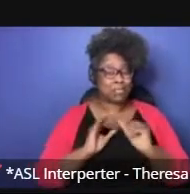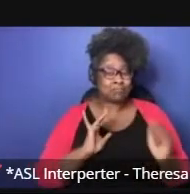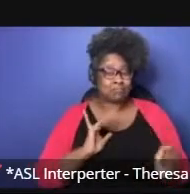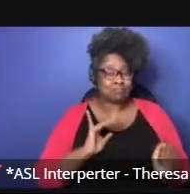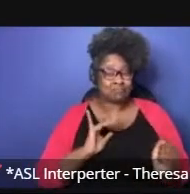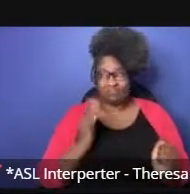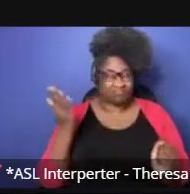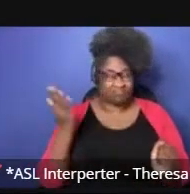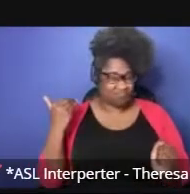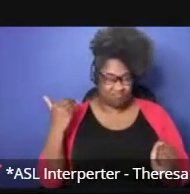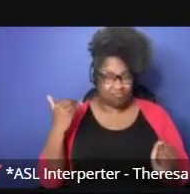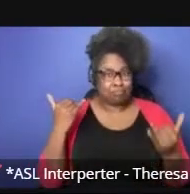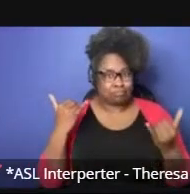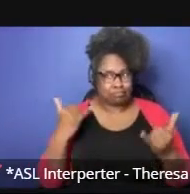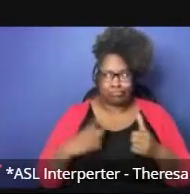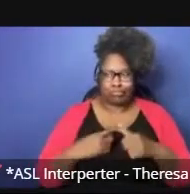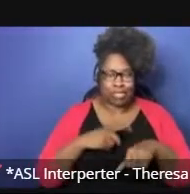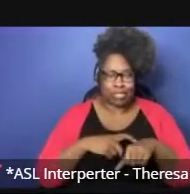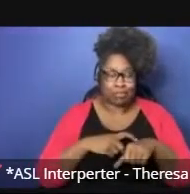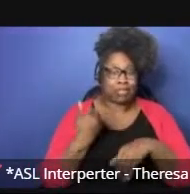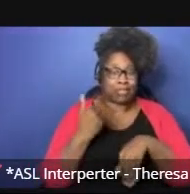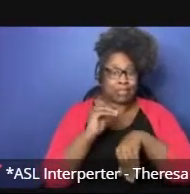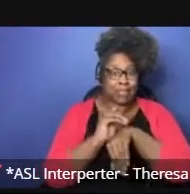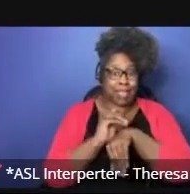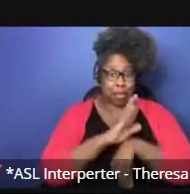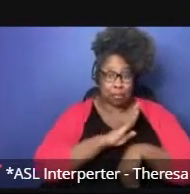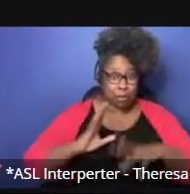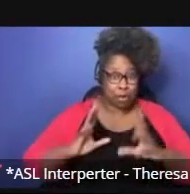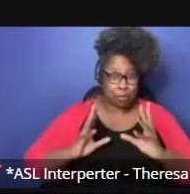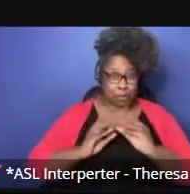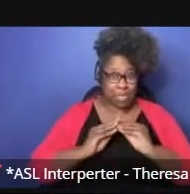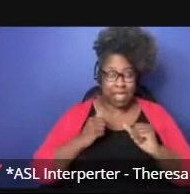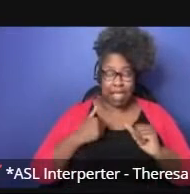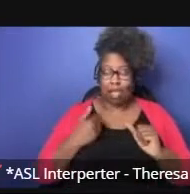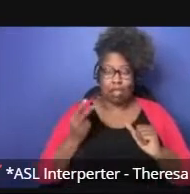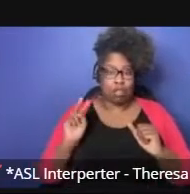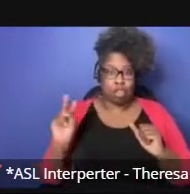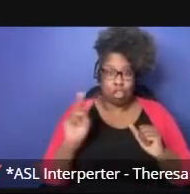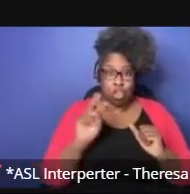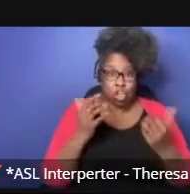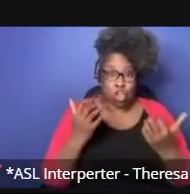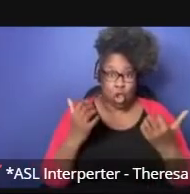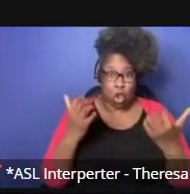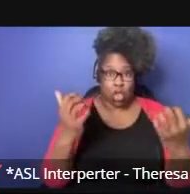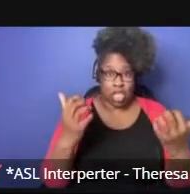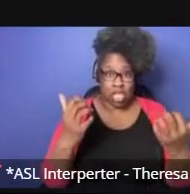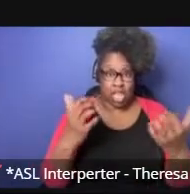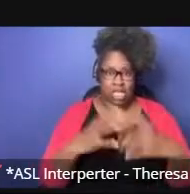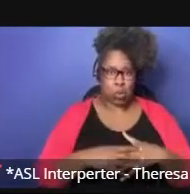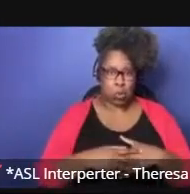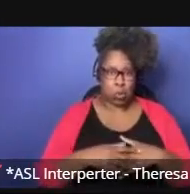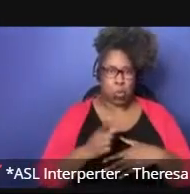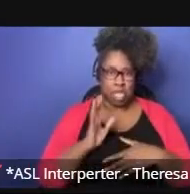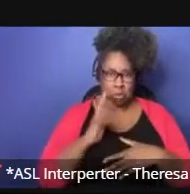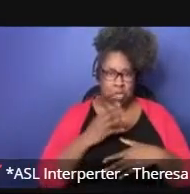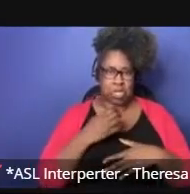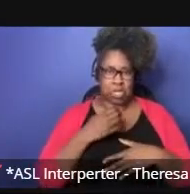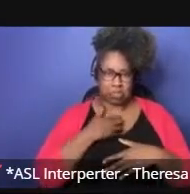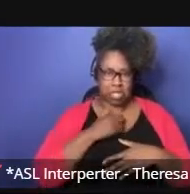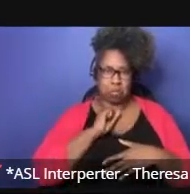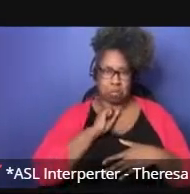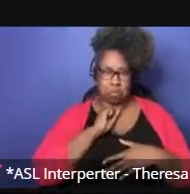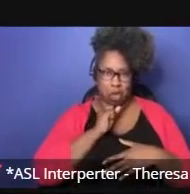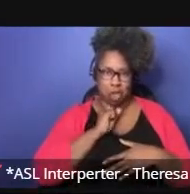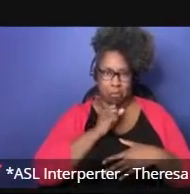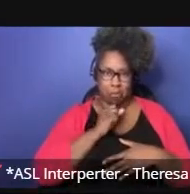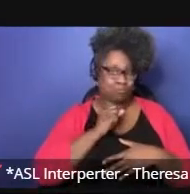was last night was our board meeting, and I saw an audience, and I thought, they're here to complain about prom. But they weren't. They were actually here because they heard we